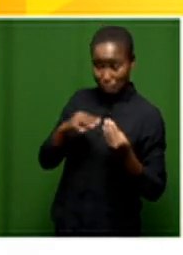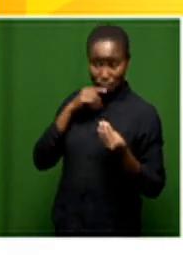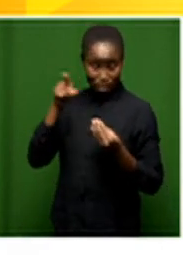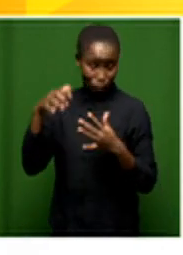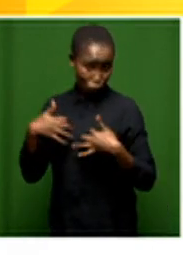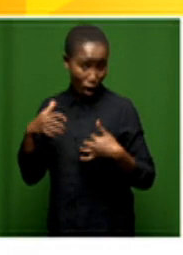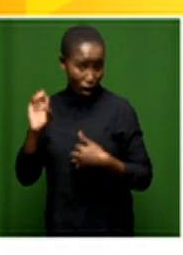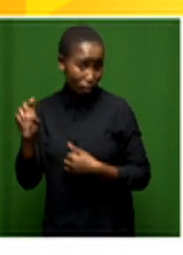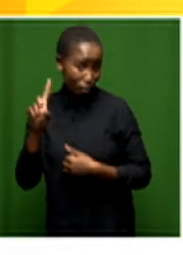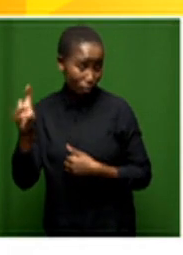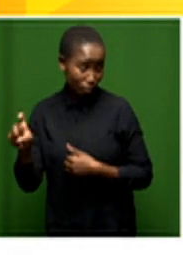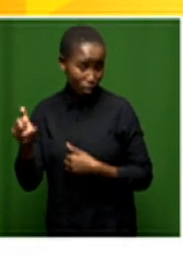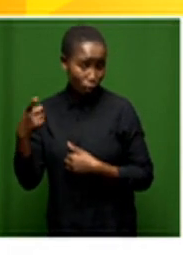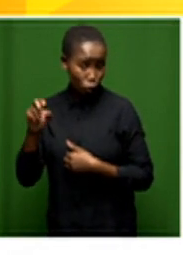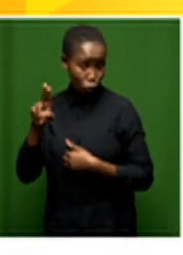health system?